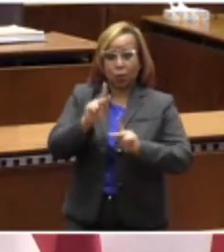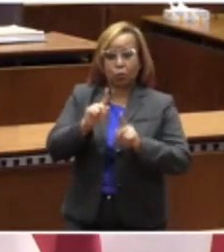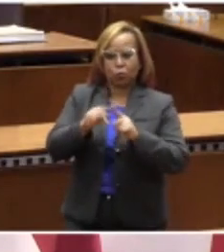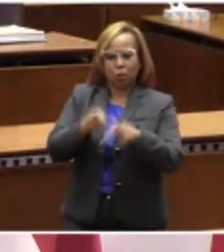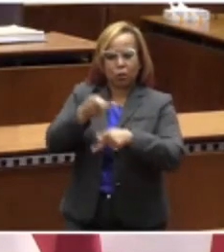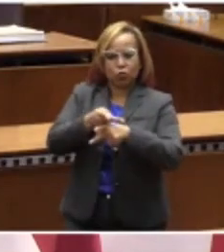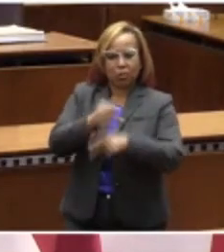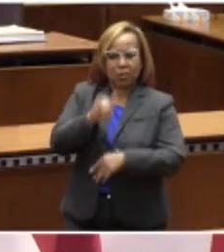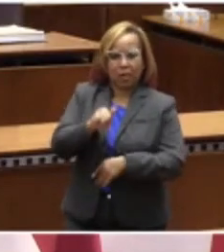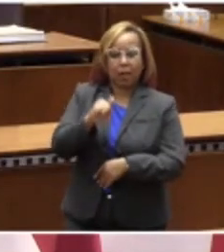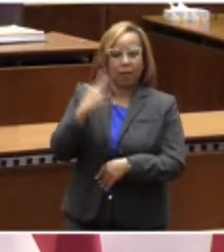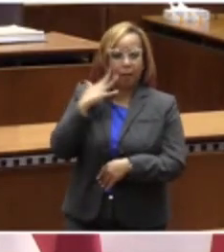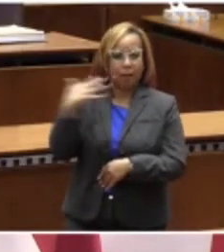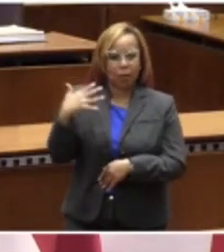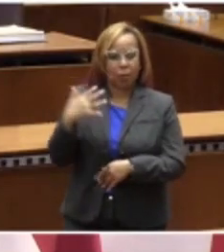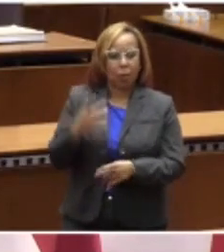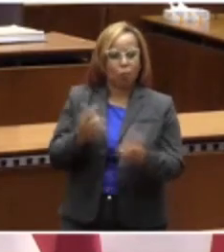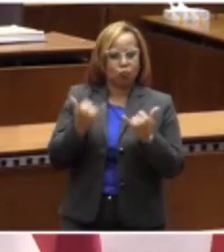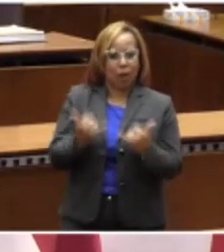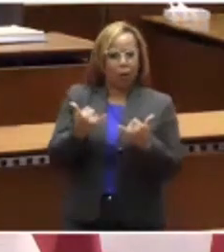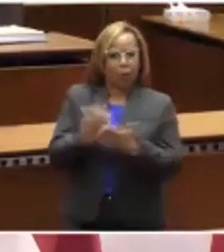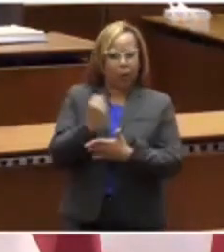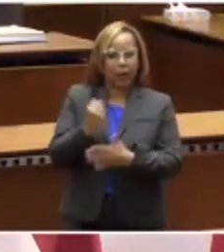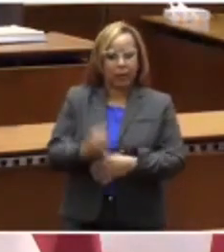echo right away.